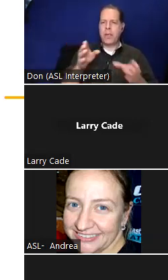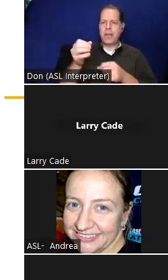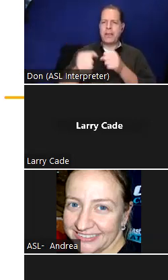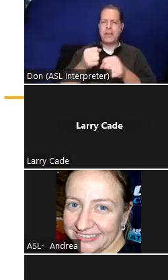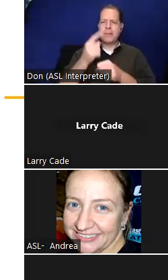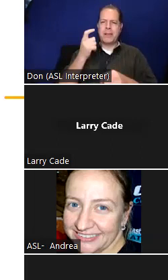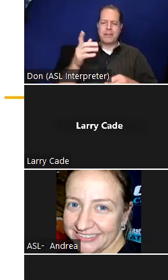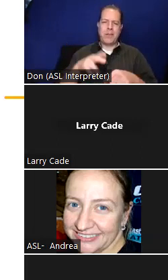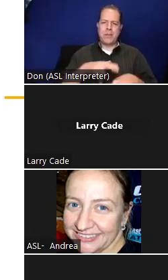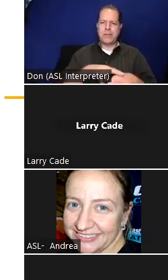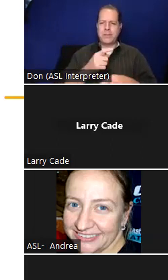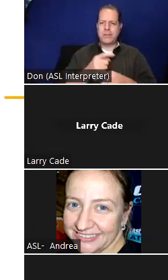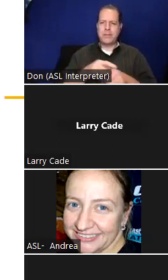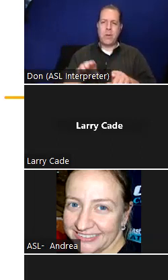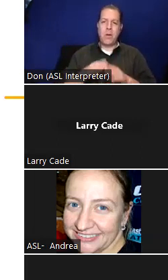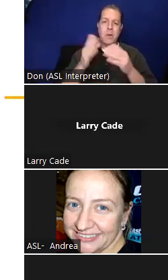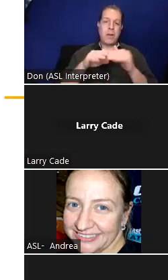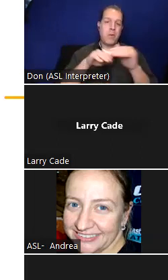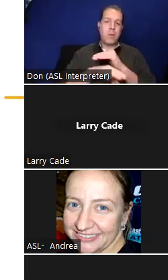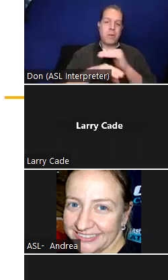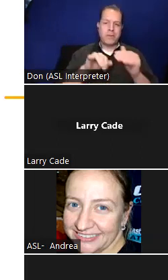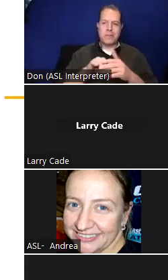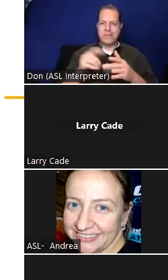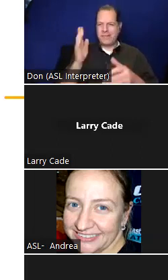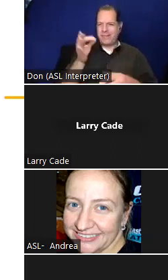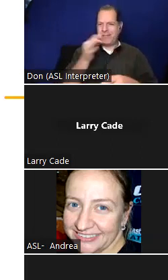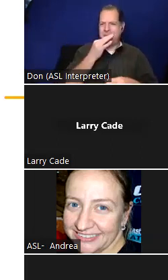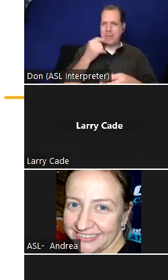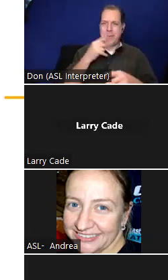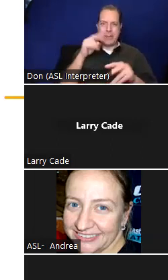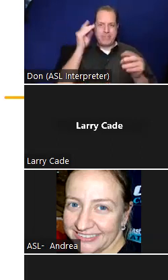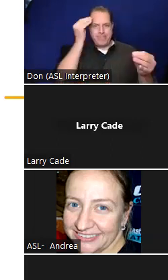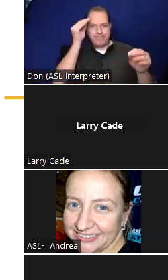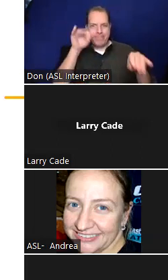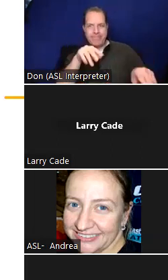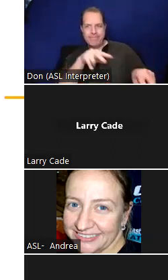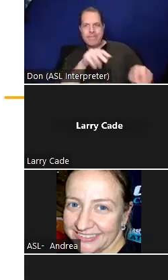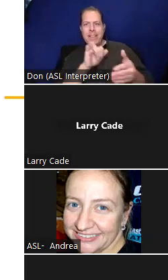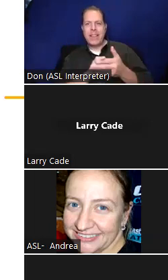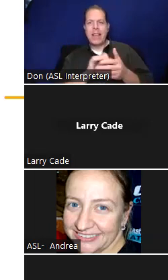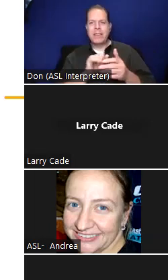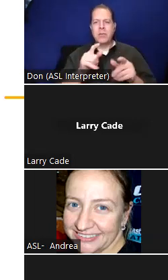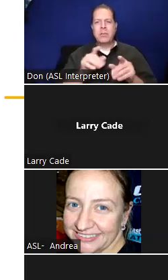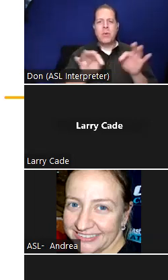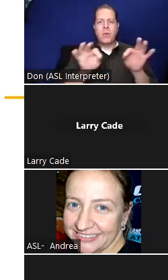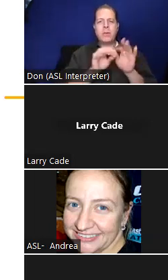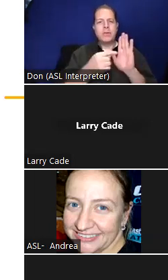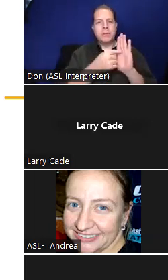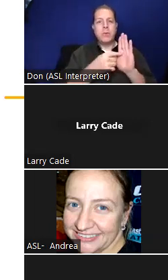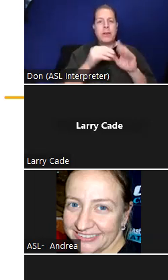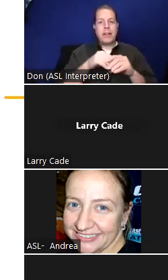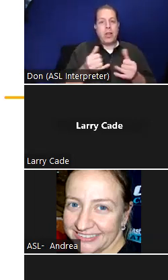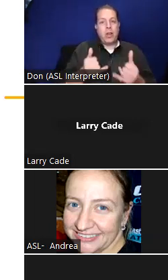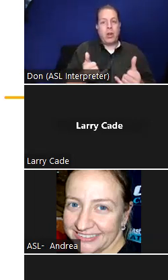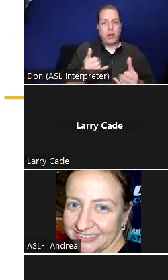course, open enrollment's coming up and that's really what's on people's minds. But it is important to call out that we're still in the current